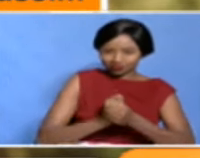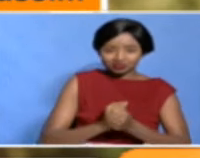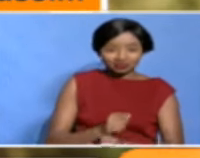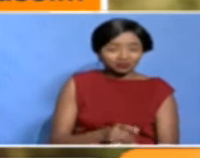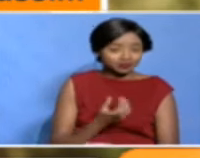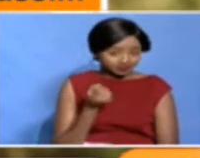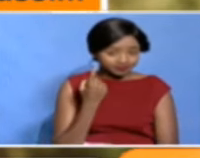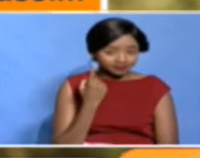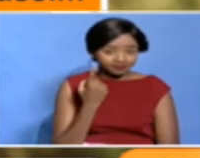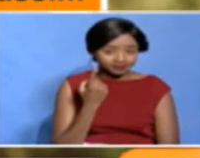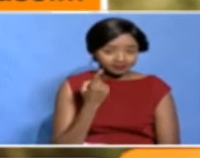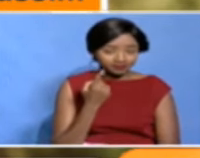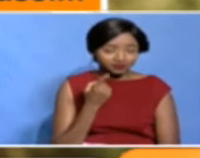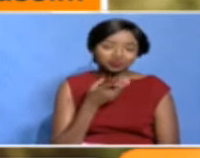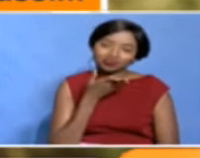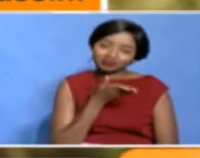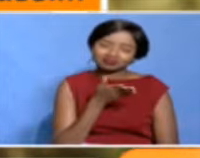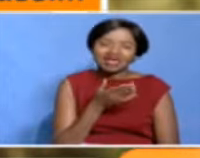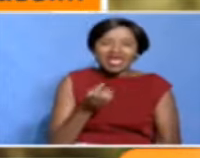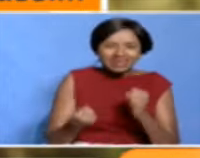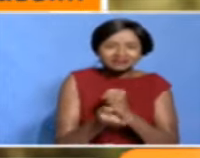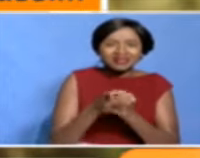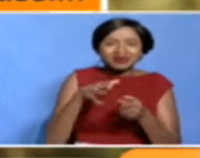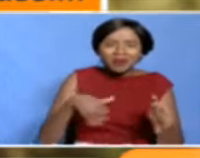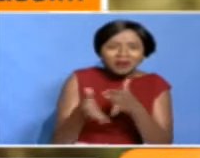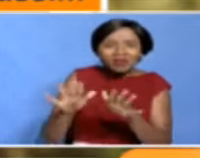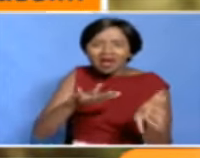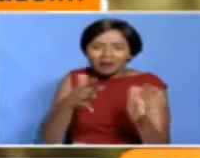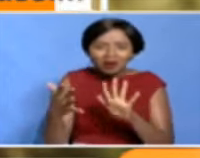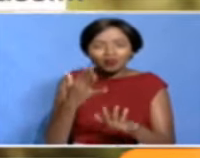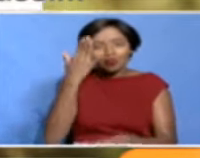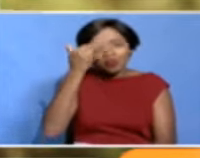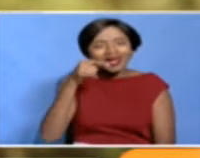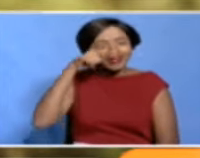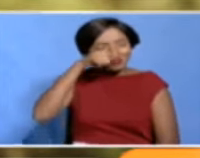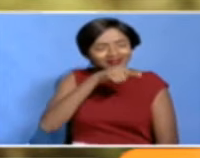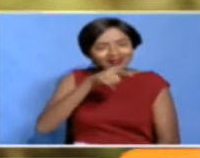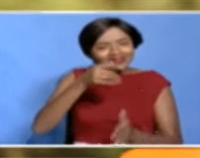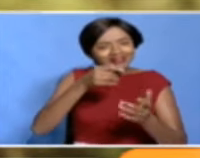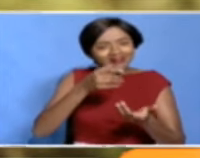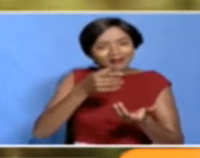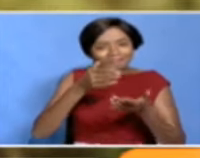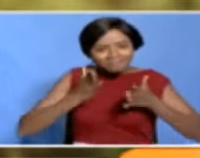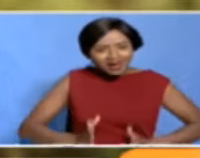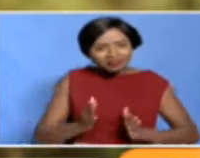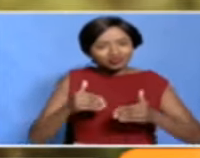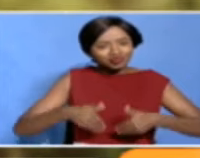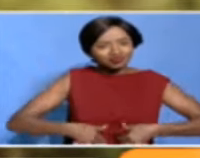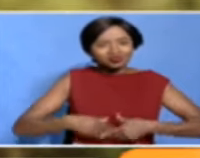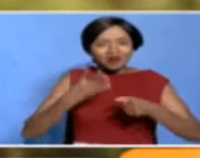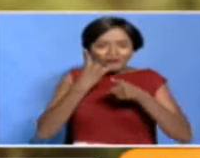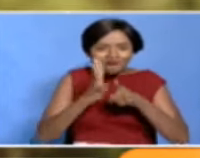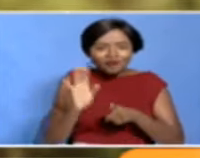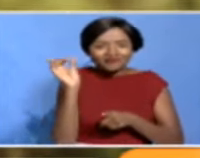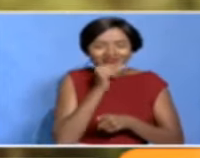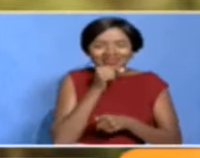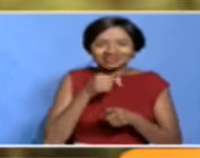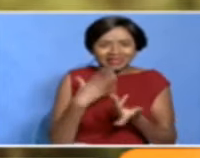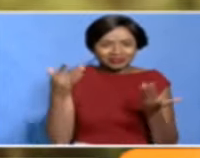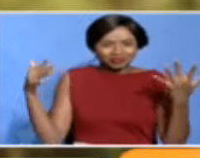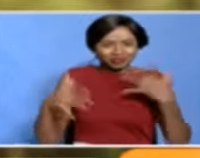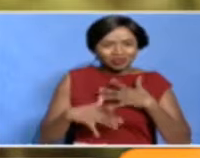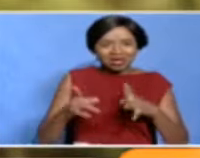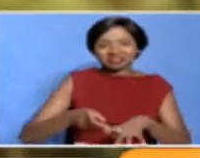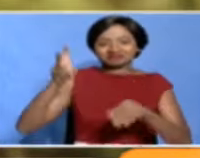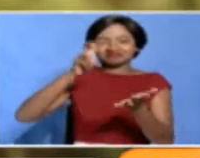Menelewa, this is the route wamepitia. Because yule mtoto kutoka Isiolo, mtoto amemaliza tu form 4 all of a sudden ati amepanda